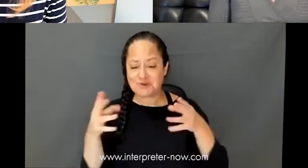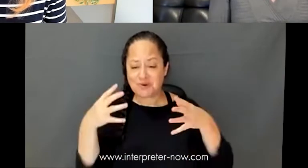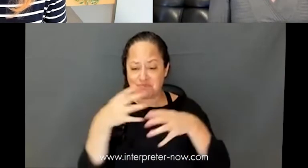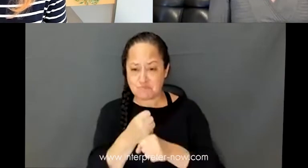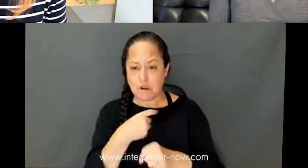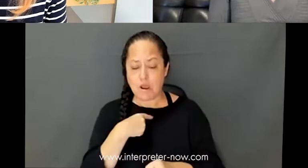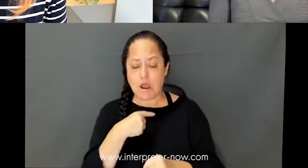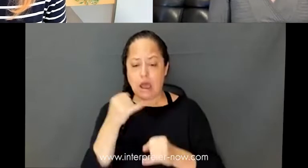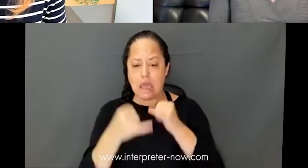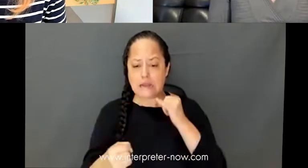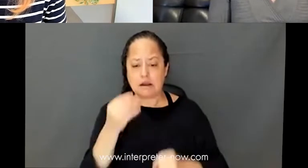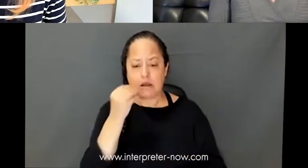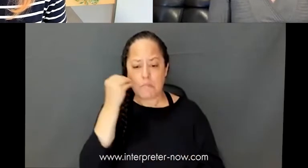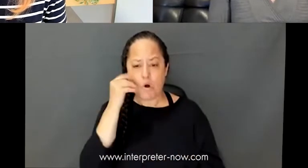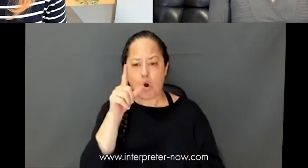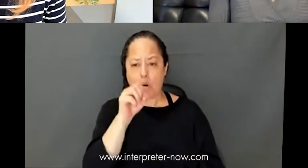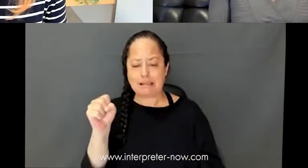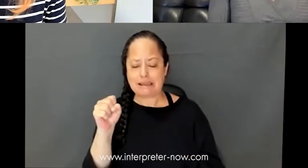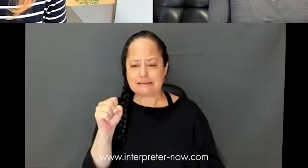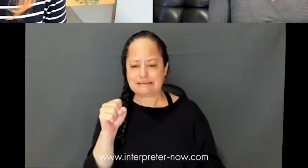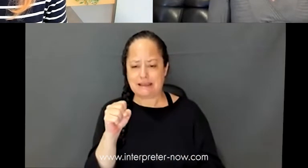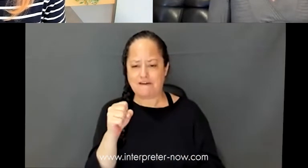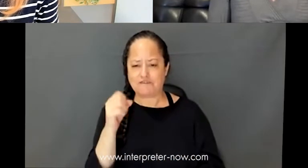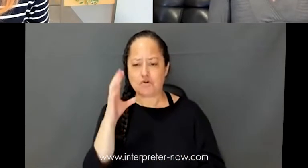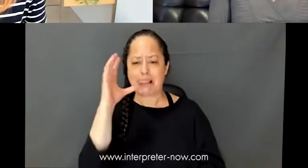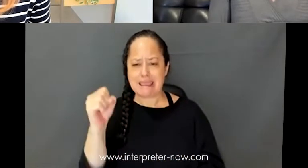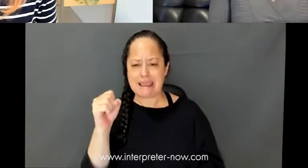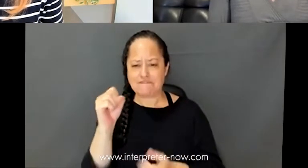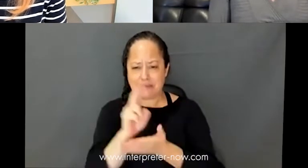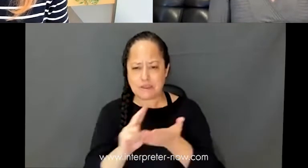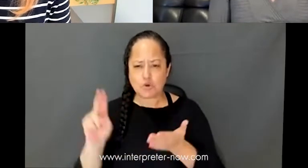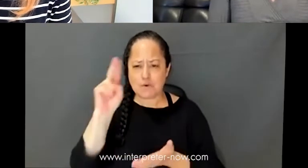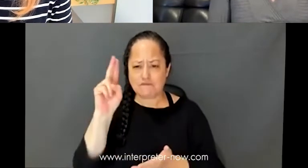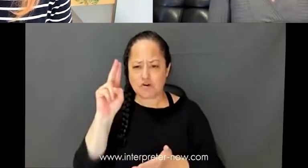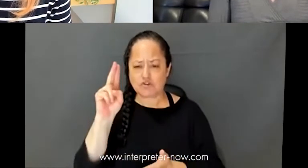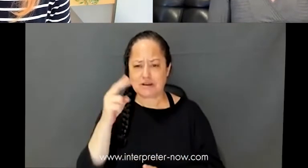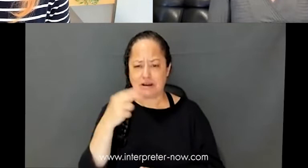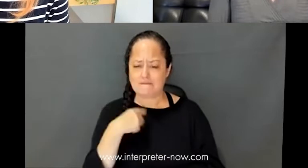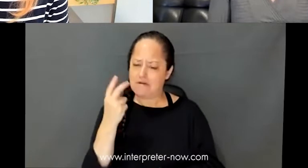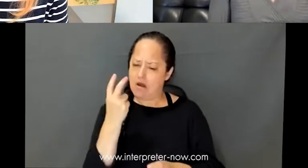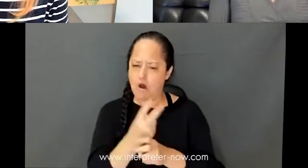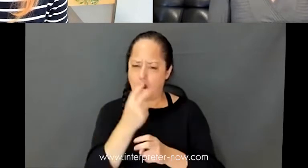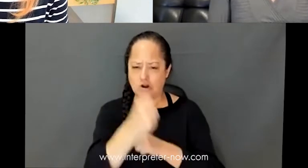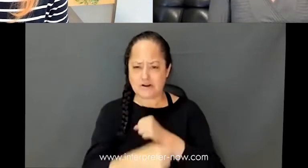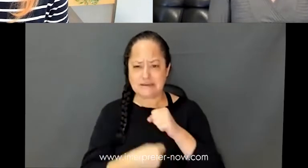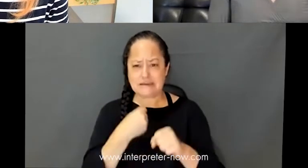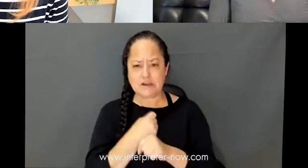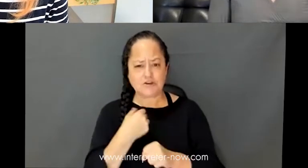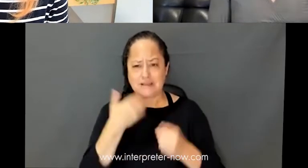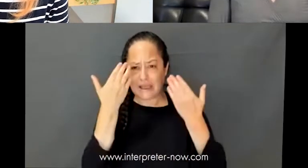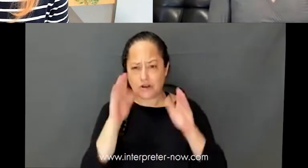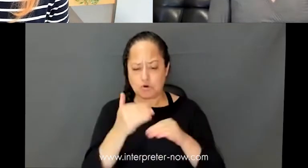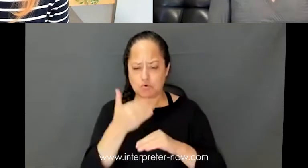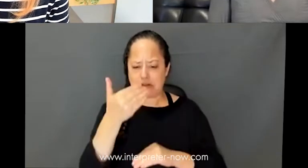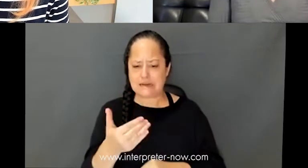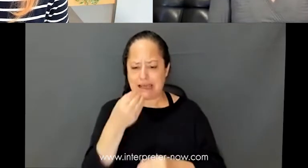homeless after flunking out of university. Had a number of hard years where I really didn't know where my next meal